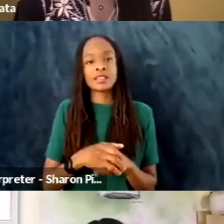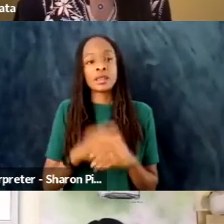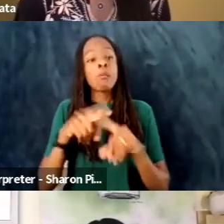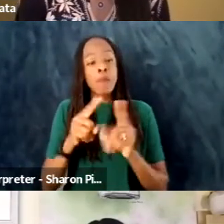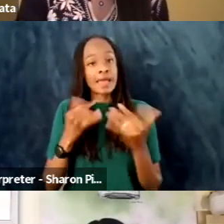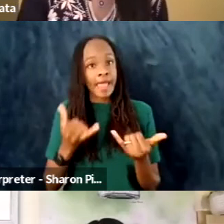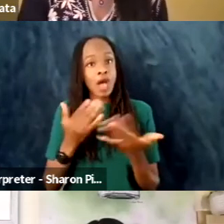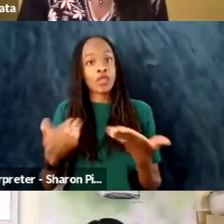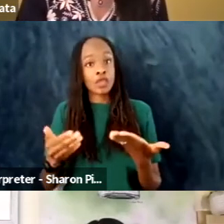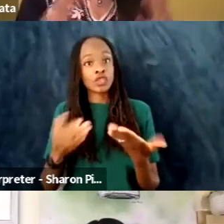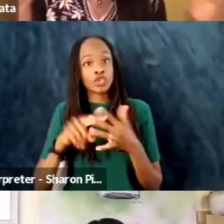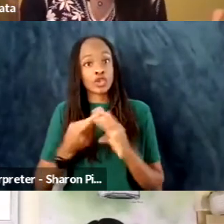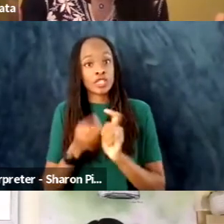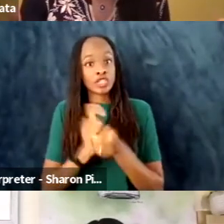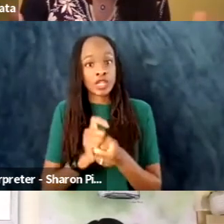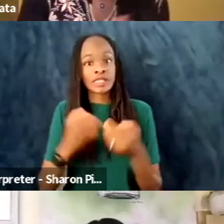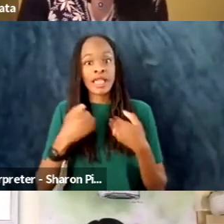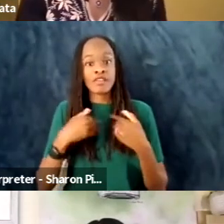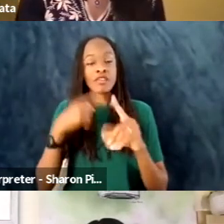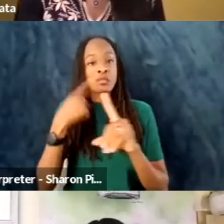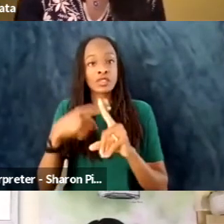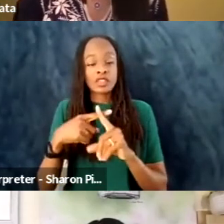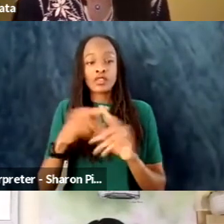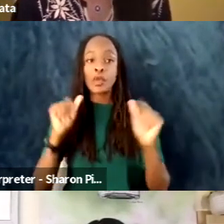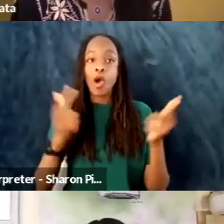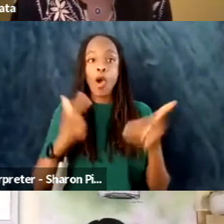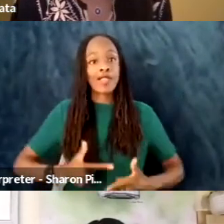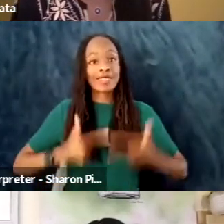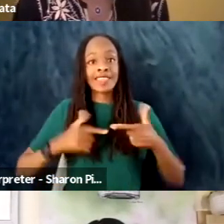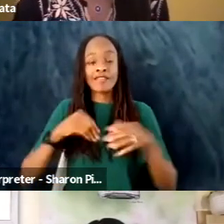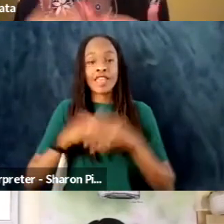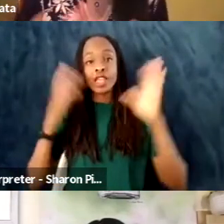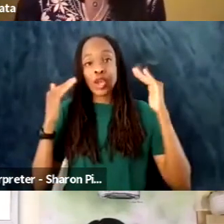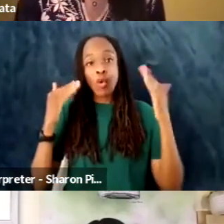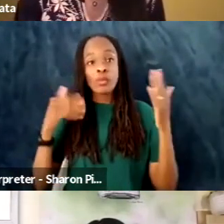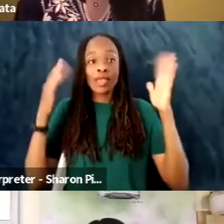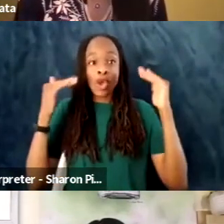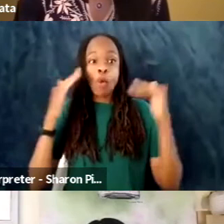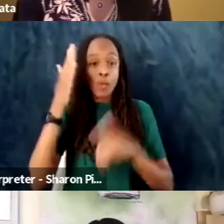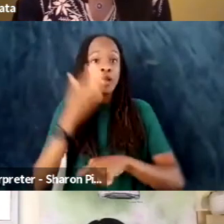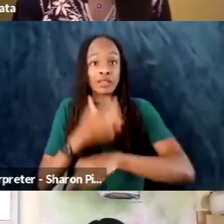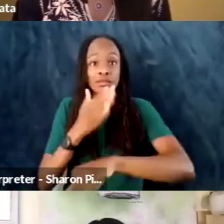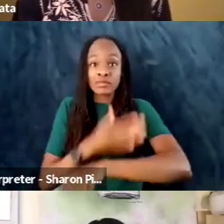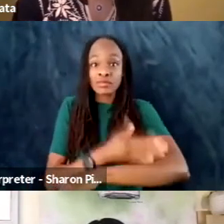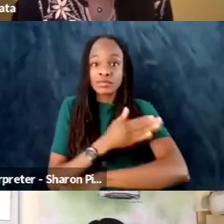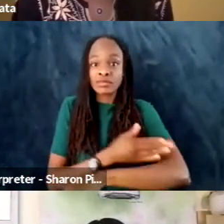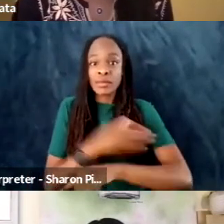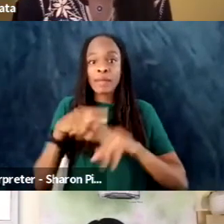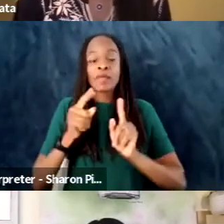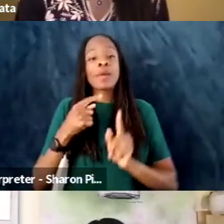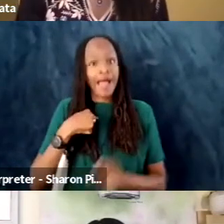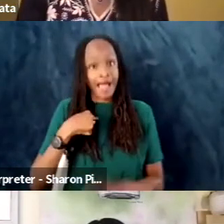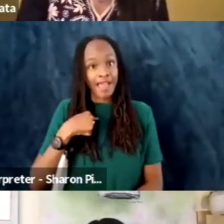There's a positive sign, so we all live in hope, and that's what we're hoping, that it only will get better. But I do